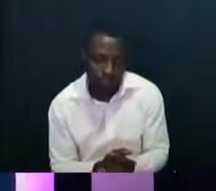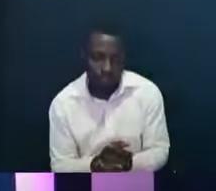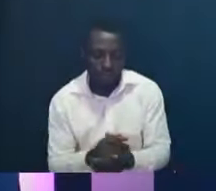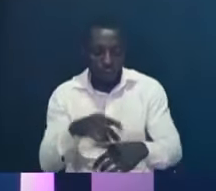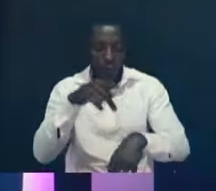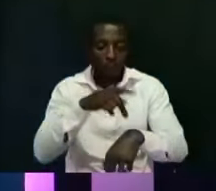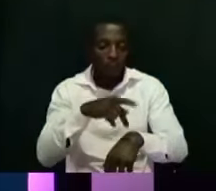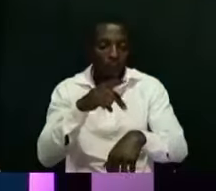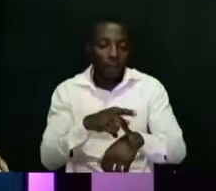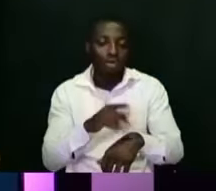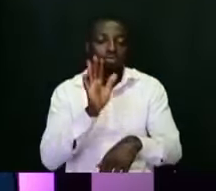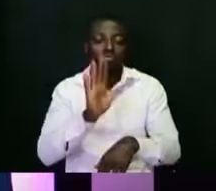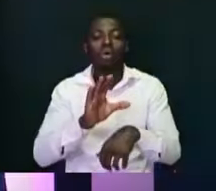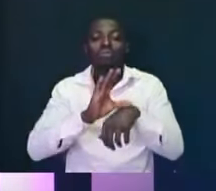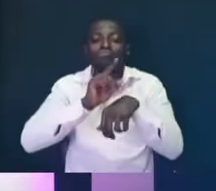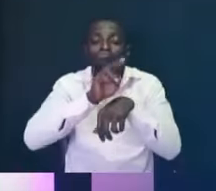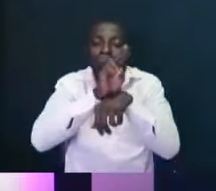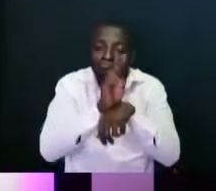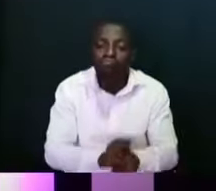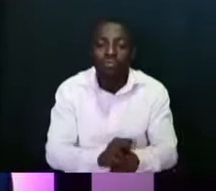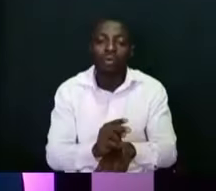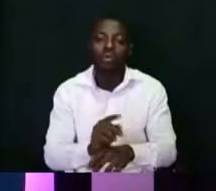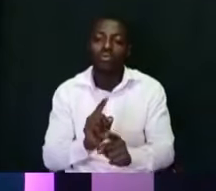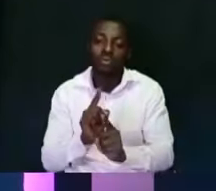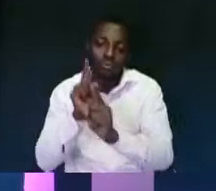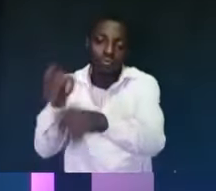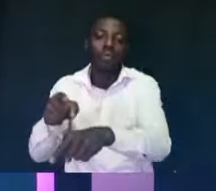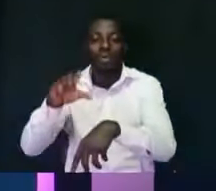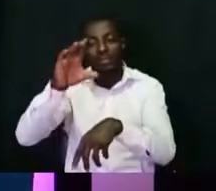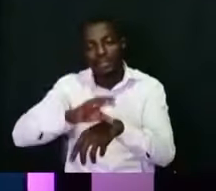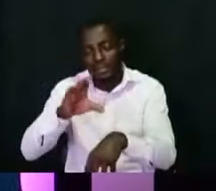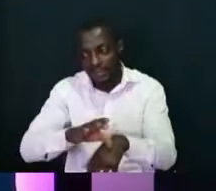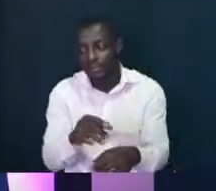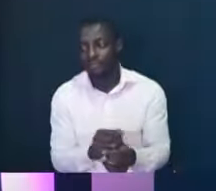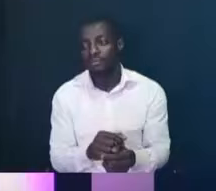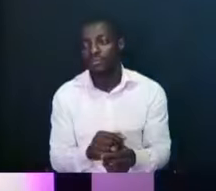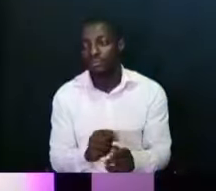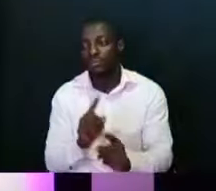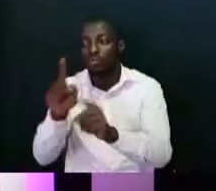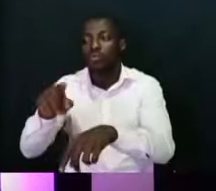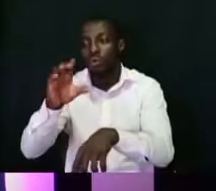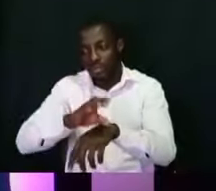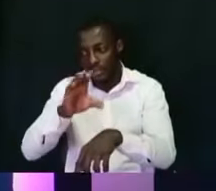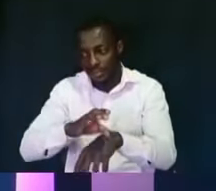As was his custom, Paul went into the synagogue. And on